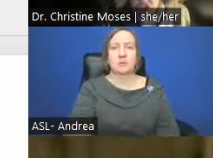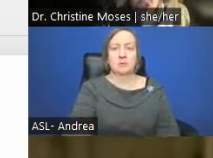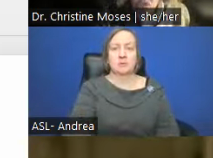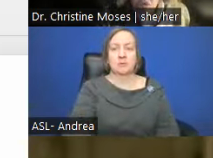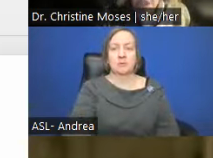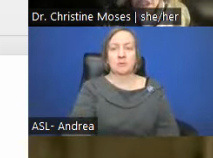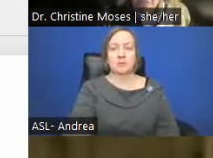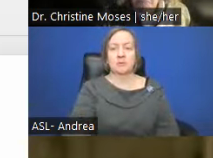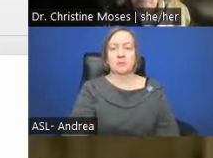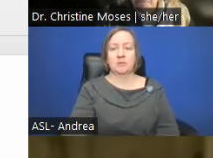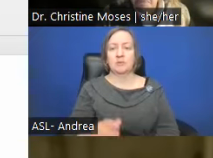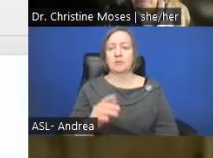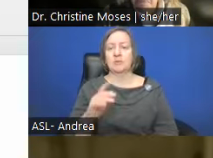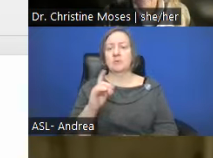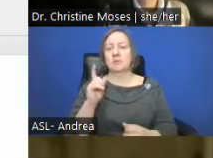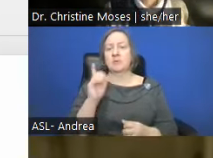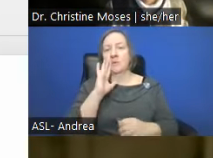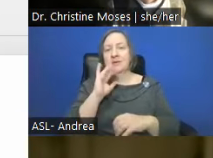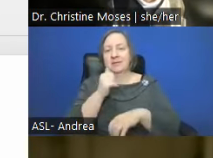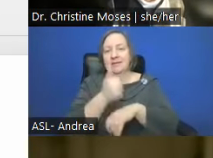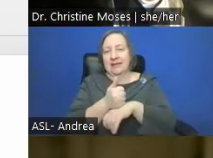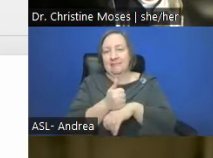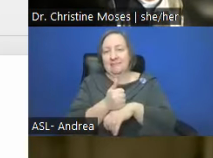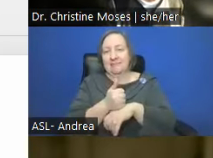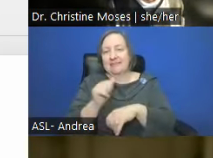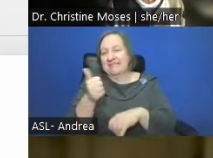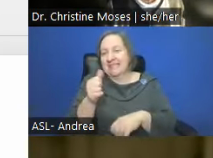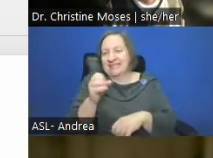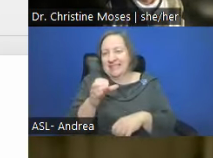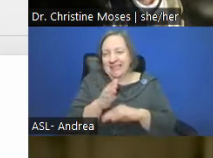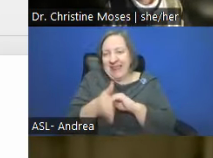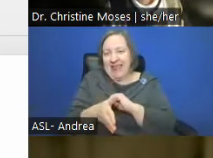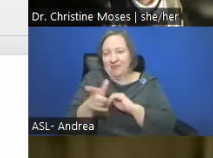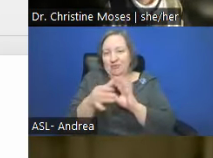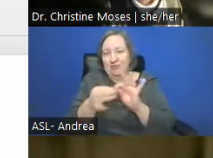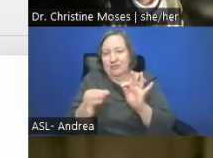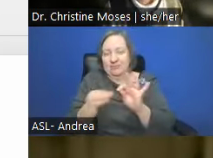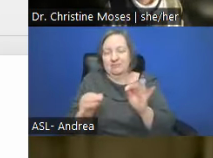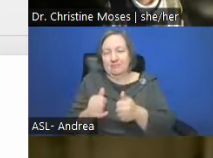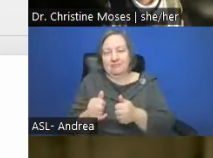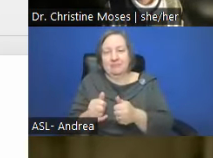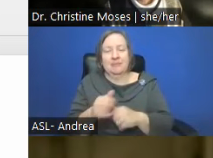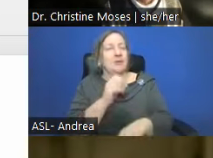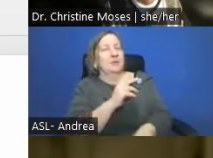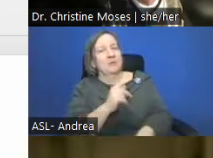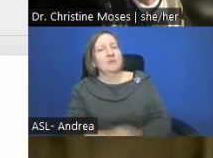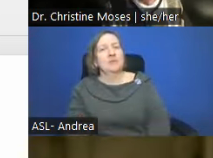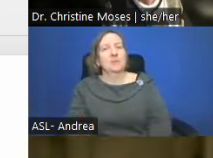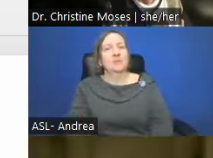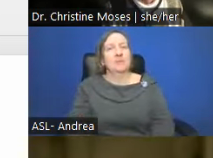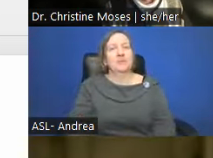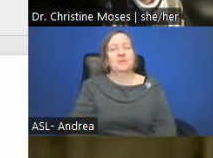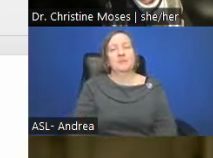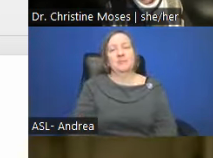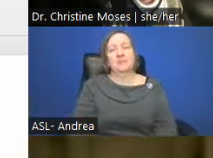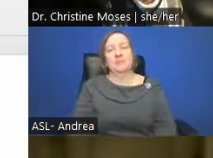It gets set up after, like in 10 seconds after this spiel, basically. Okay. Entonces ya lo van